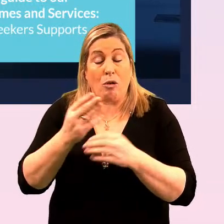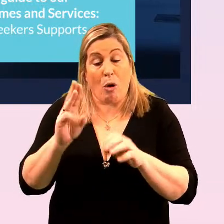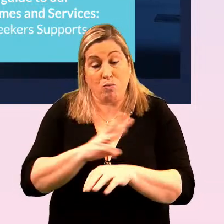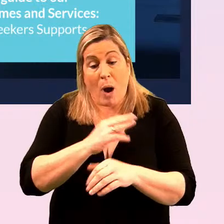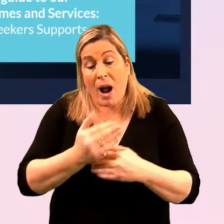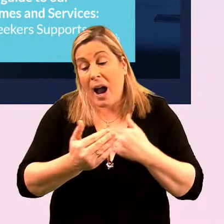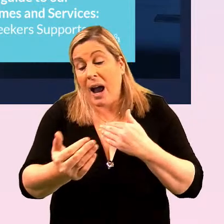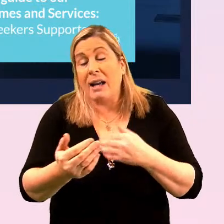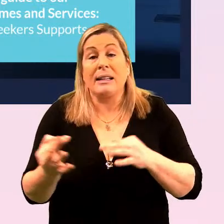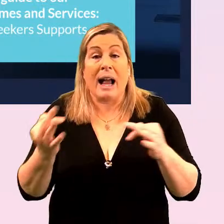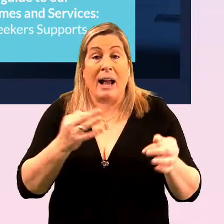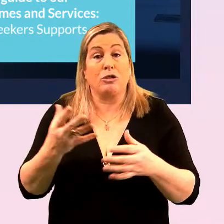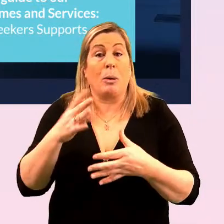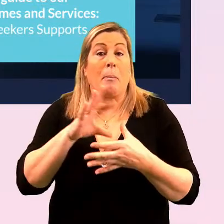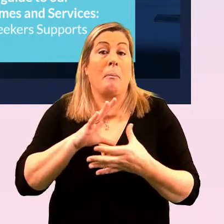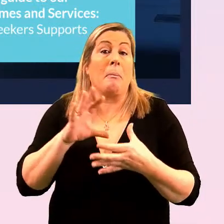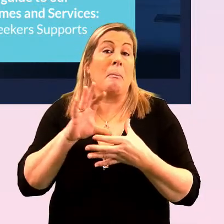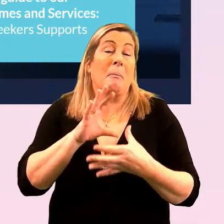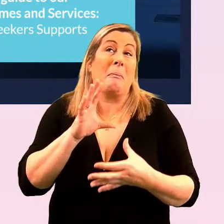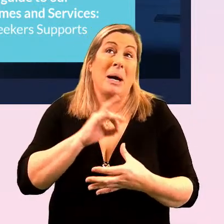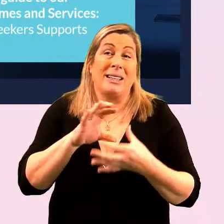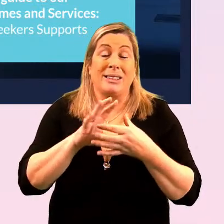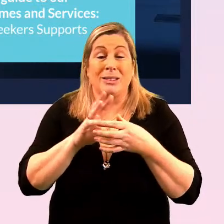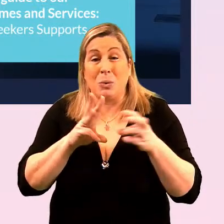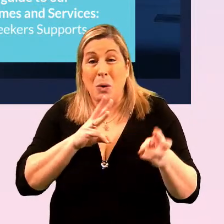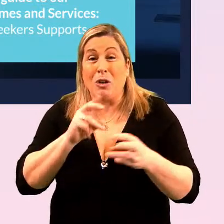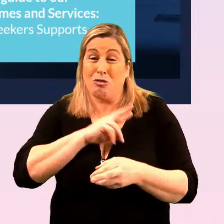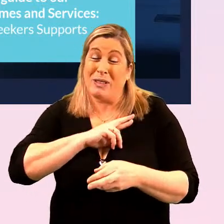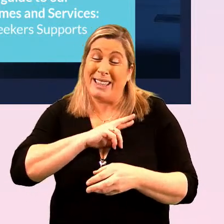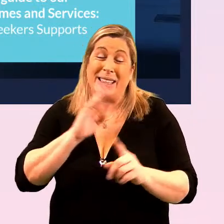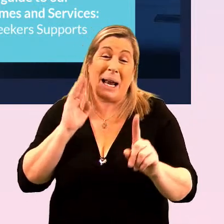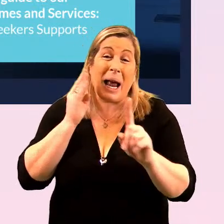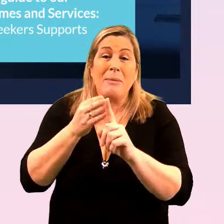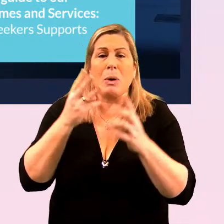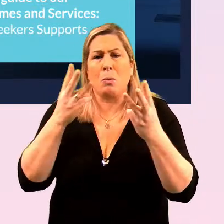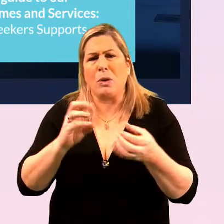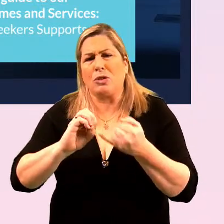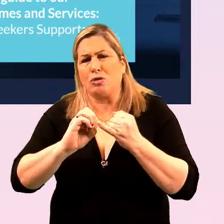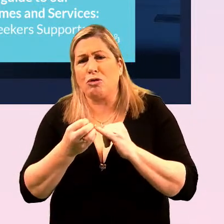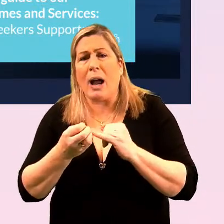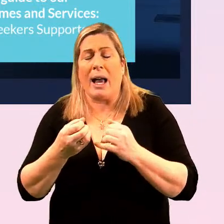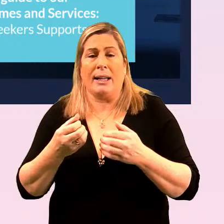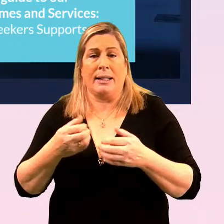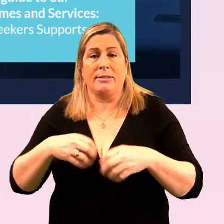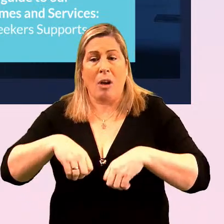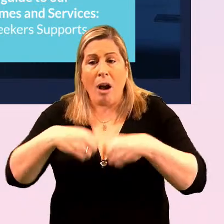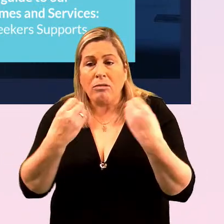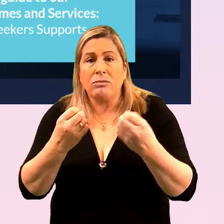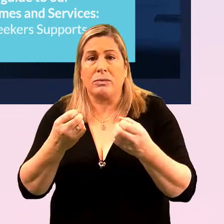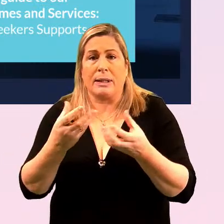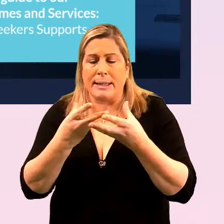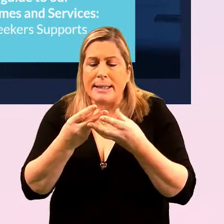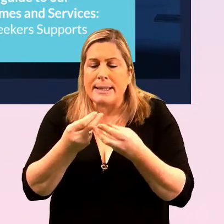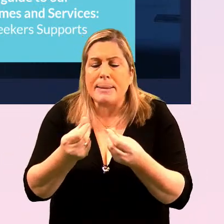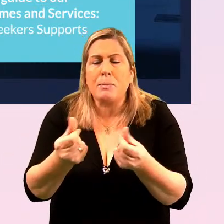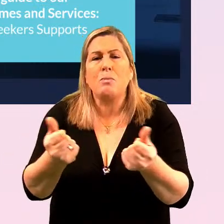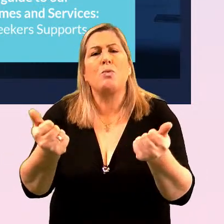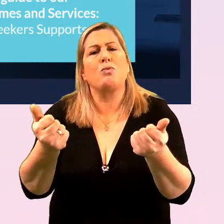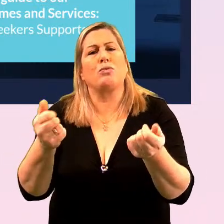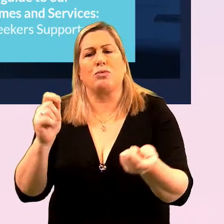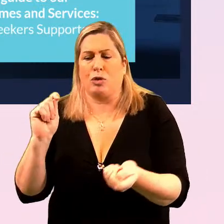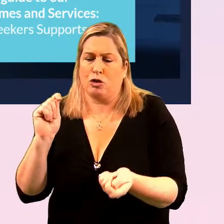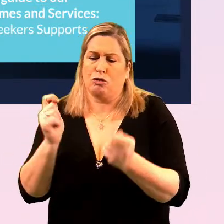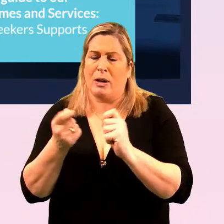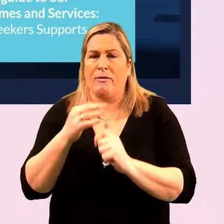So the whole aim is to try to ensure that we provide as seamless a progression back into employment, and that people don't feel that